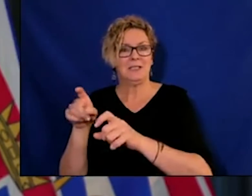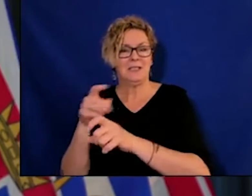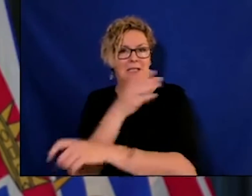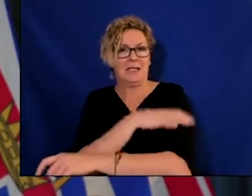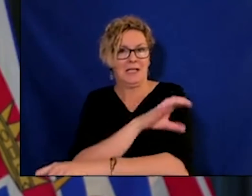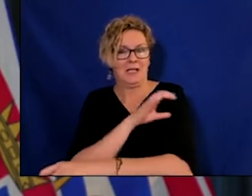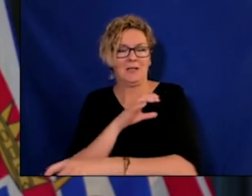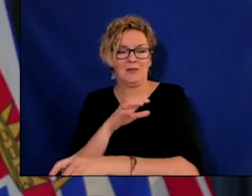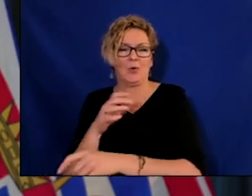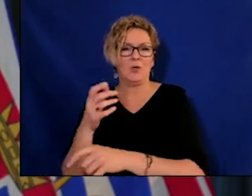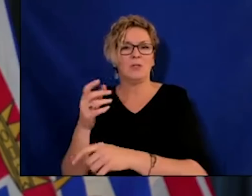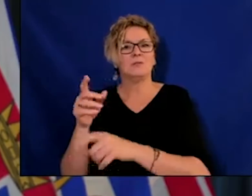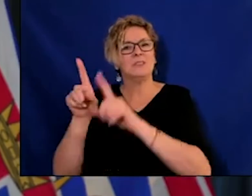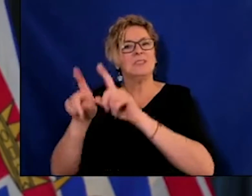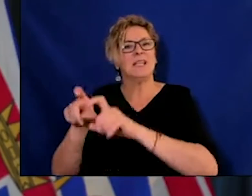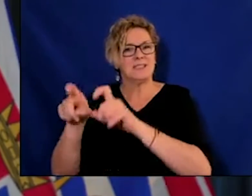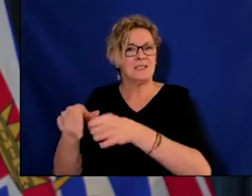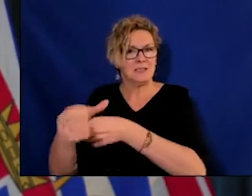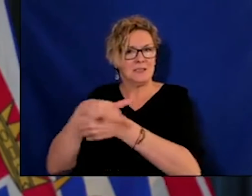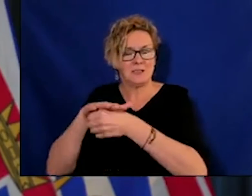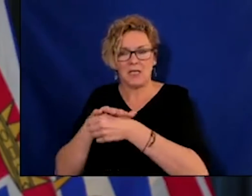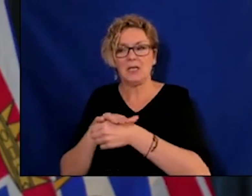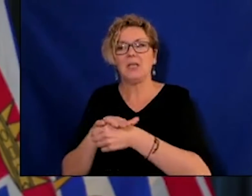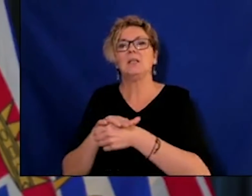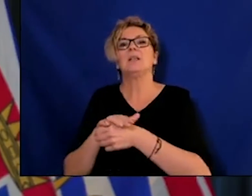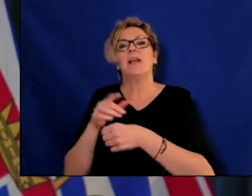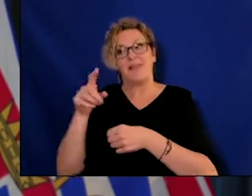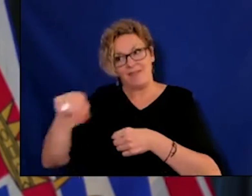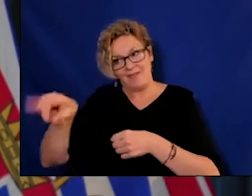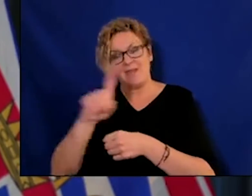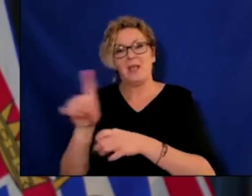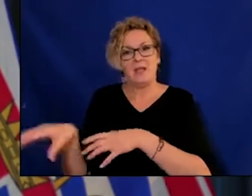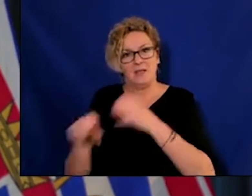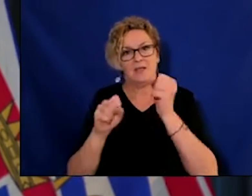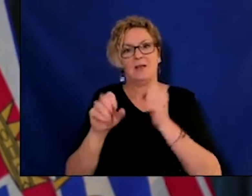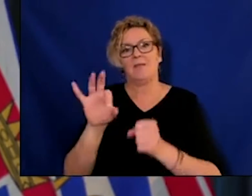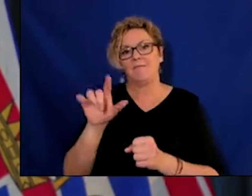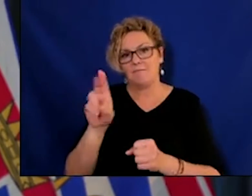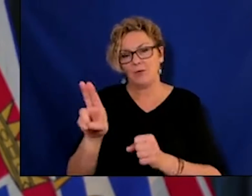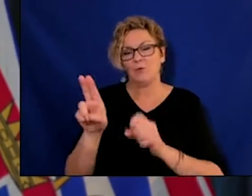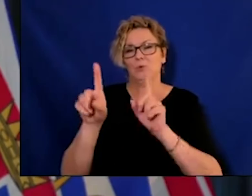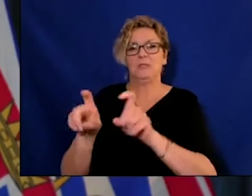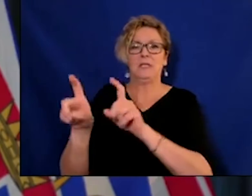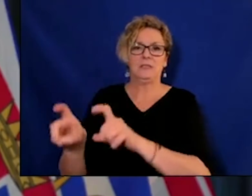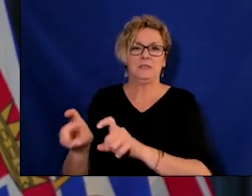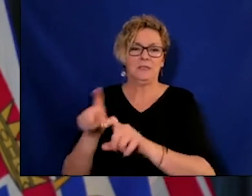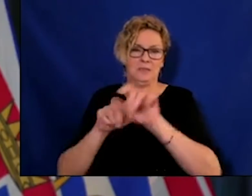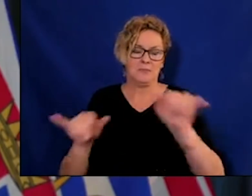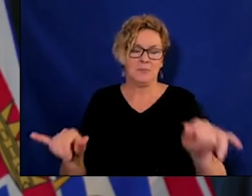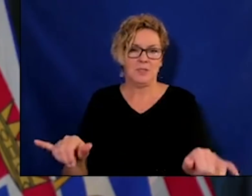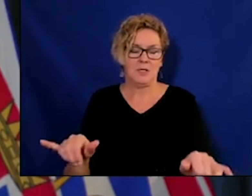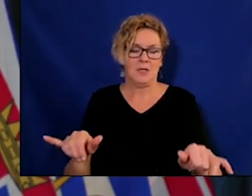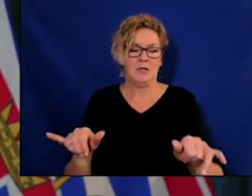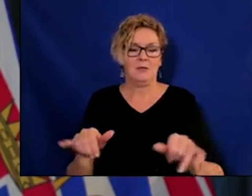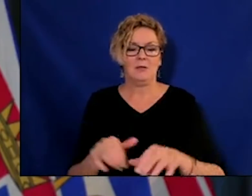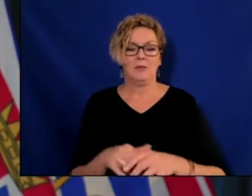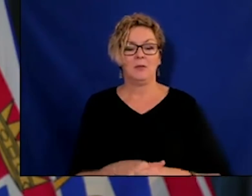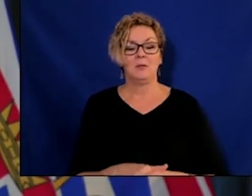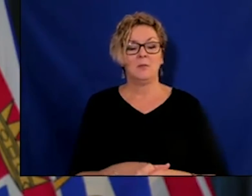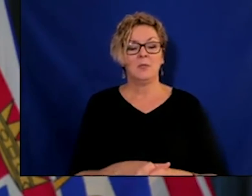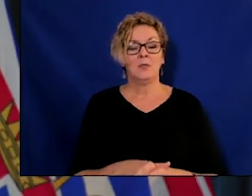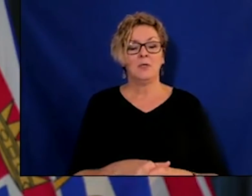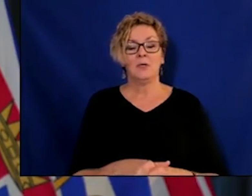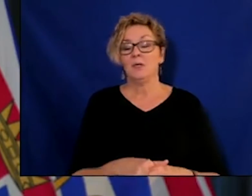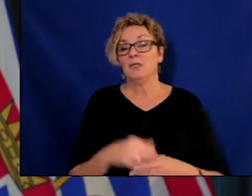surveillance across the province. We also have anybody who's in a physician's office with an influenza-like illnesses who